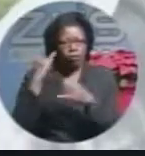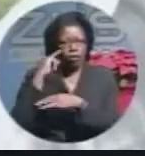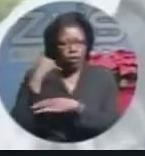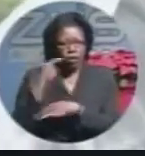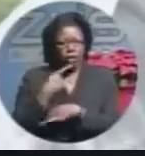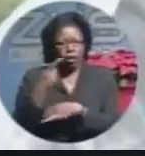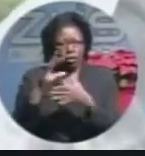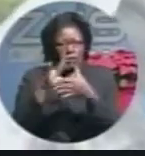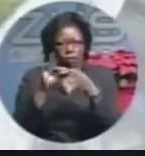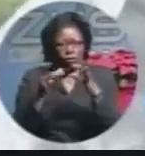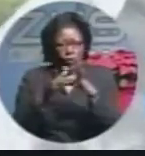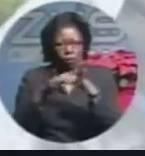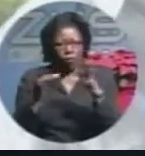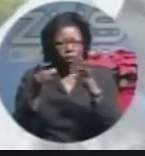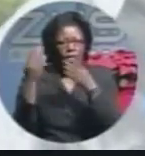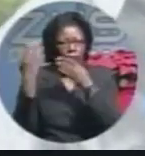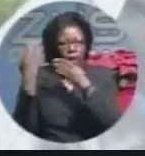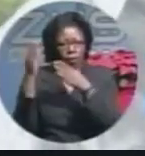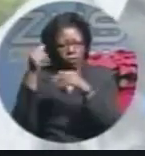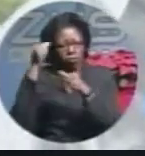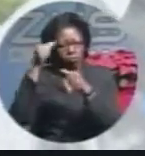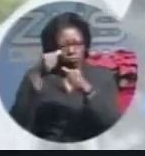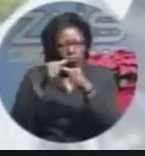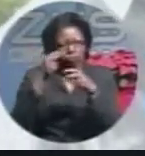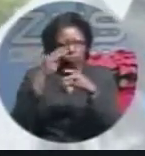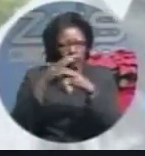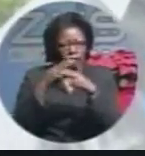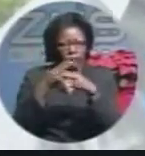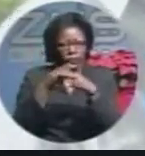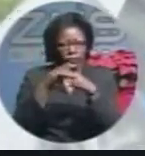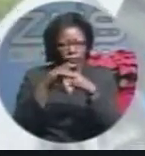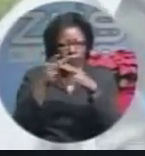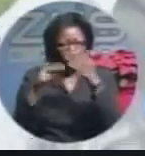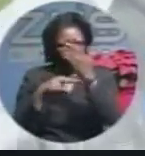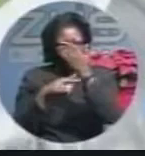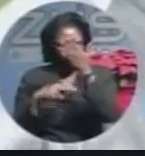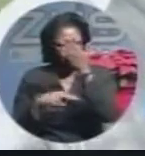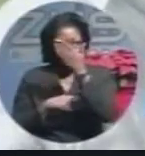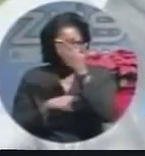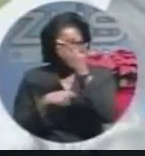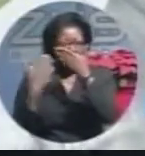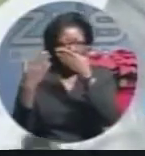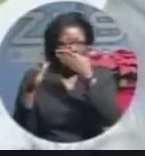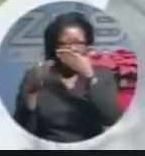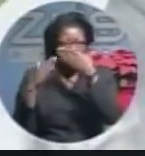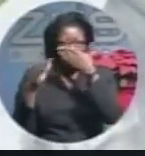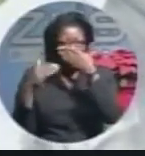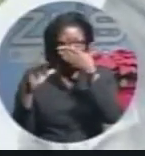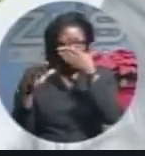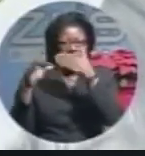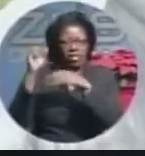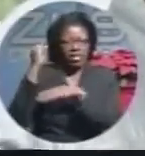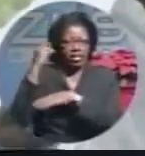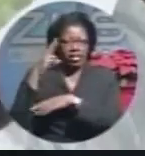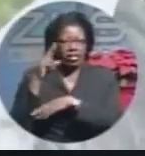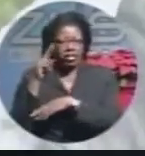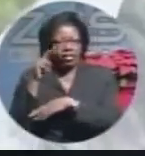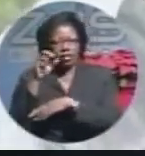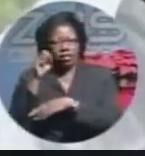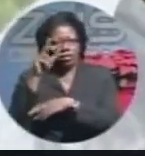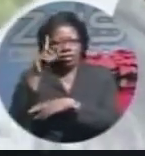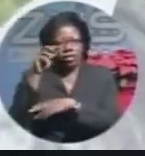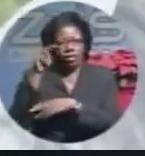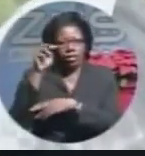of the Bahamas, the bridge. You remember we named the bridge after Sidney Poitier? That's a past, present, future. The past is guys